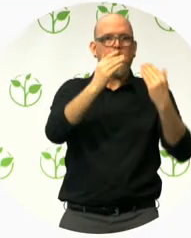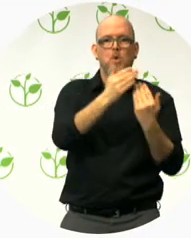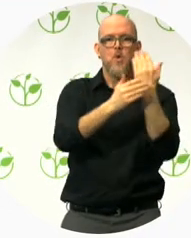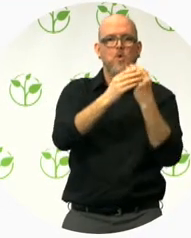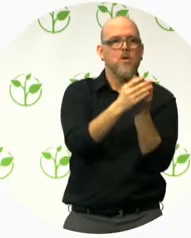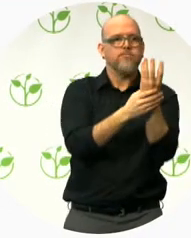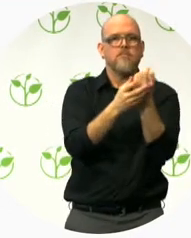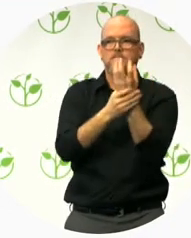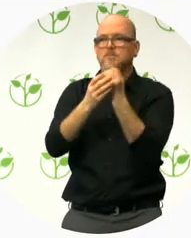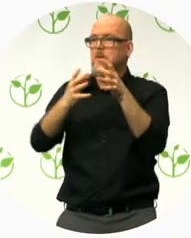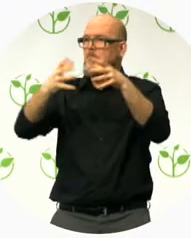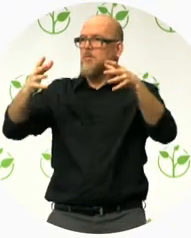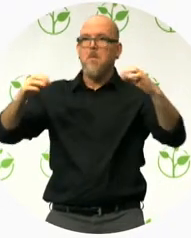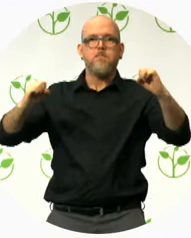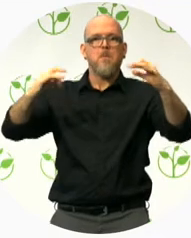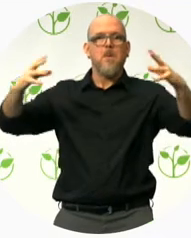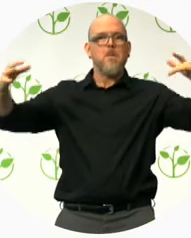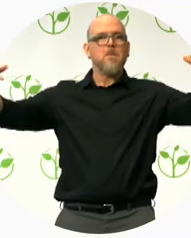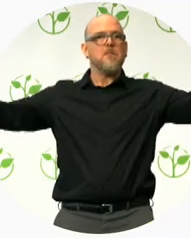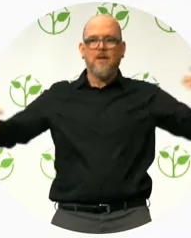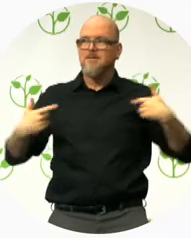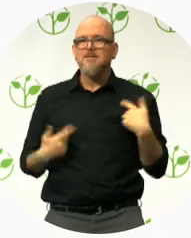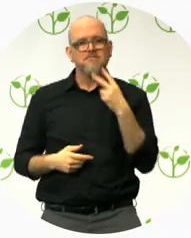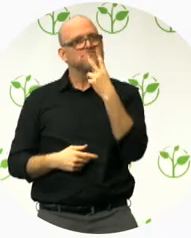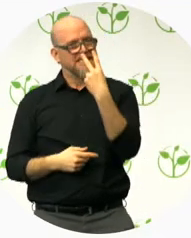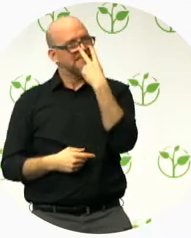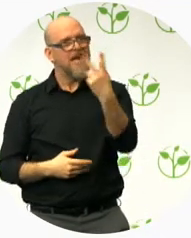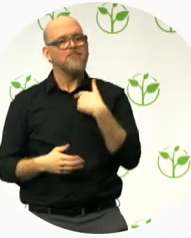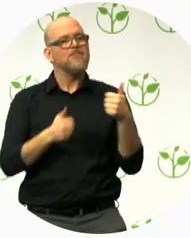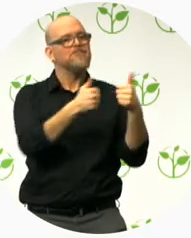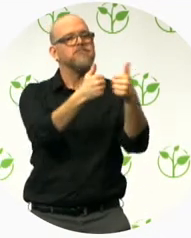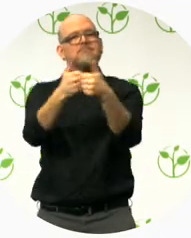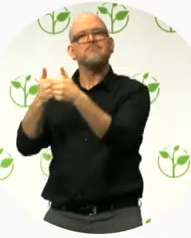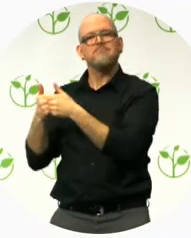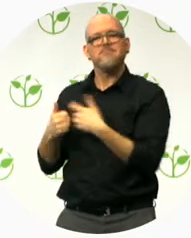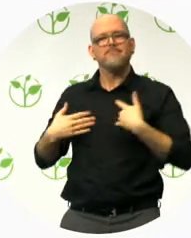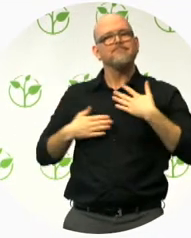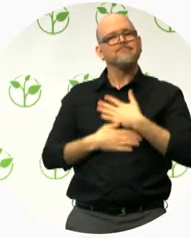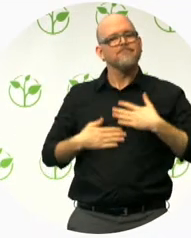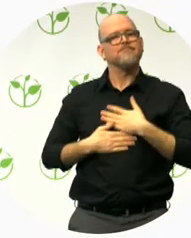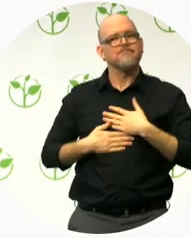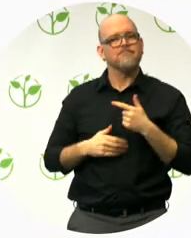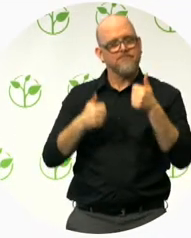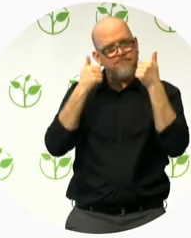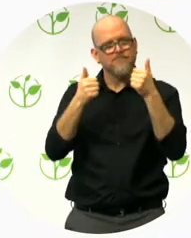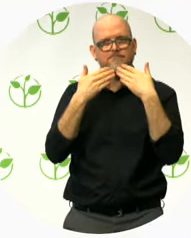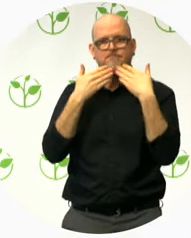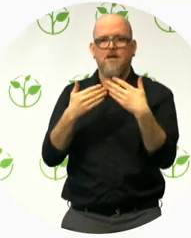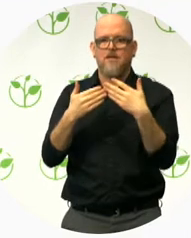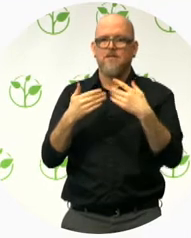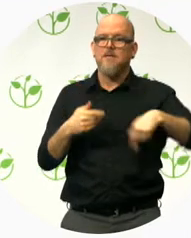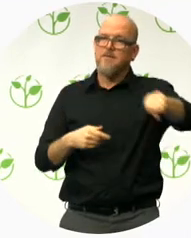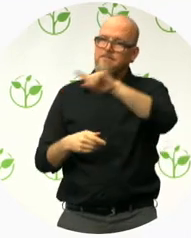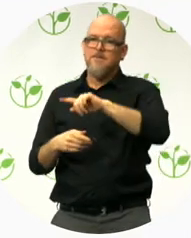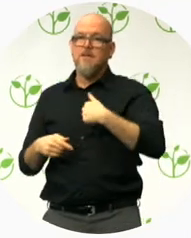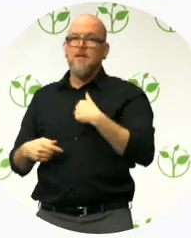congratulations. And And I just want to thank you a lot again. And